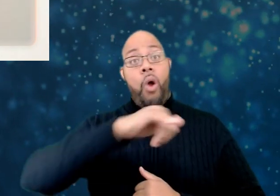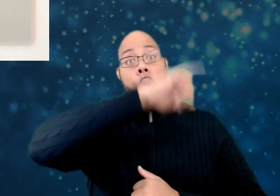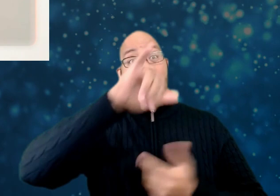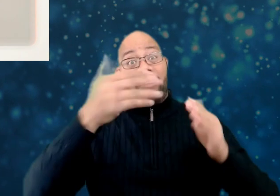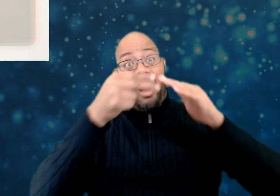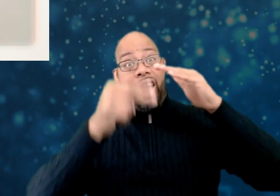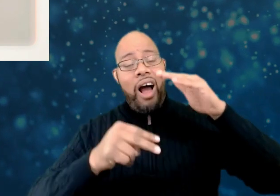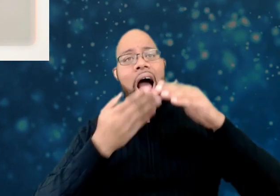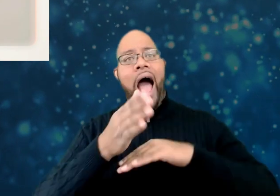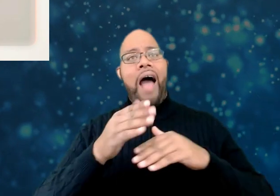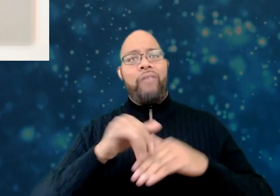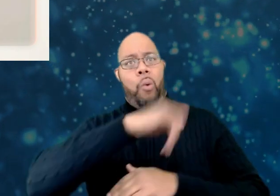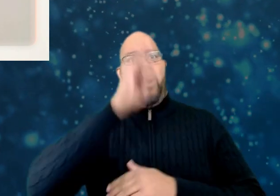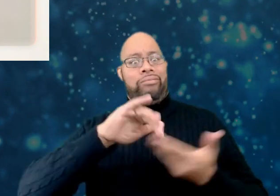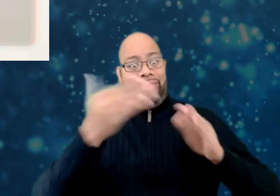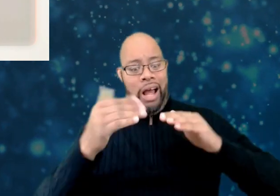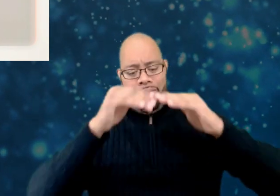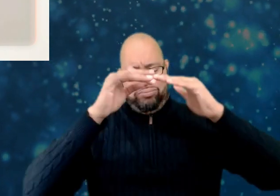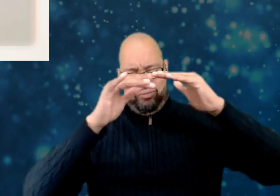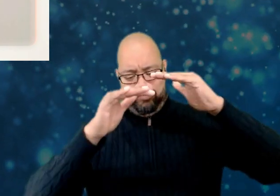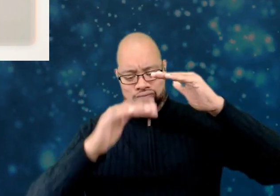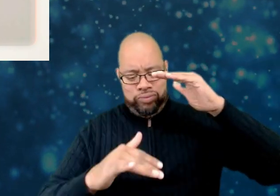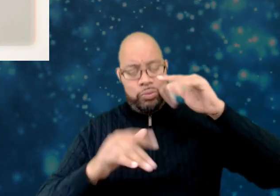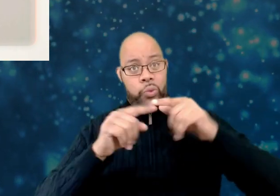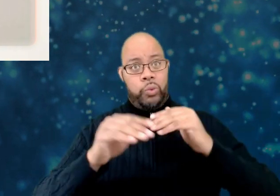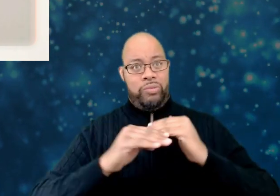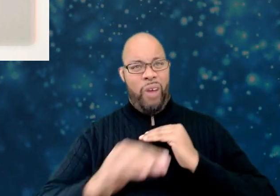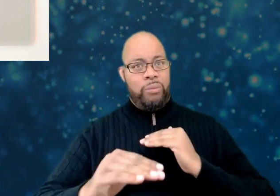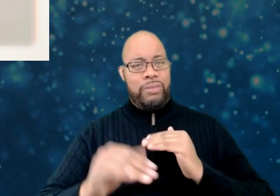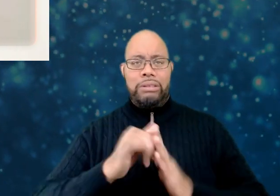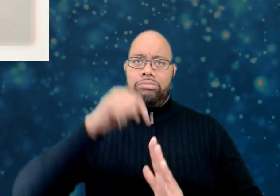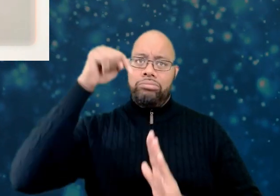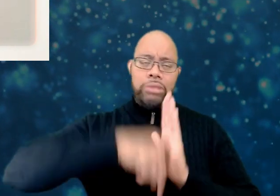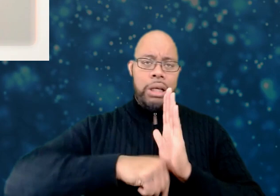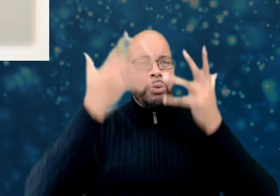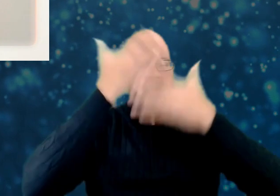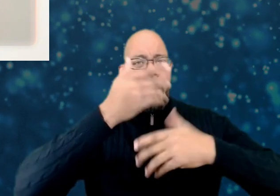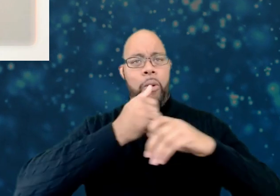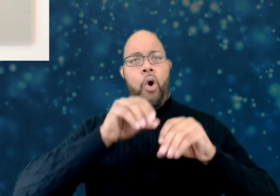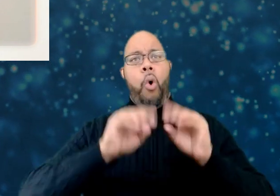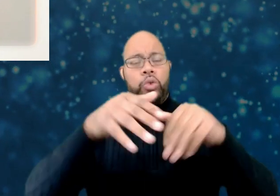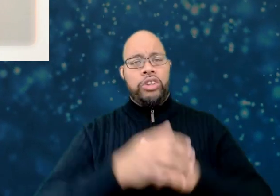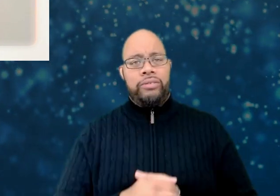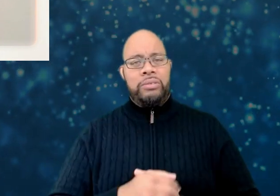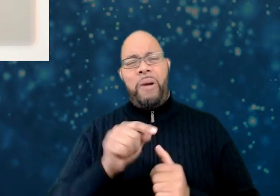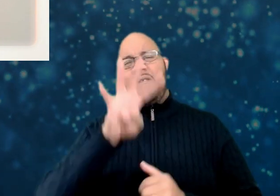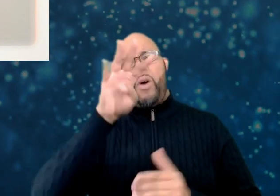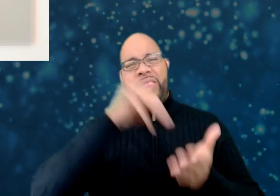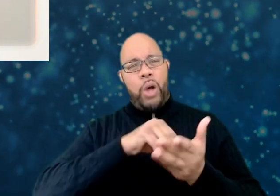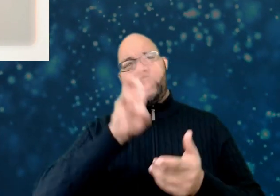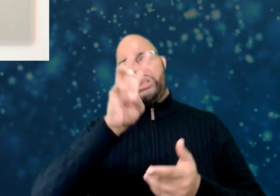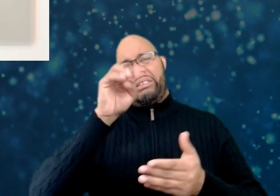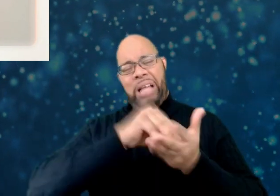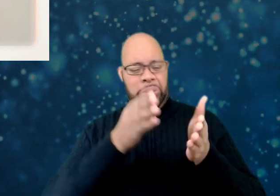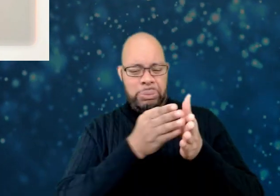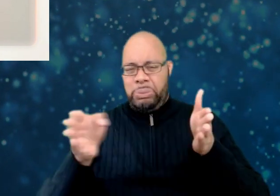Whale falls occur after a whale dies and has sunk to the abyssal zone, one of the deepest and darkest parts of the ocean, about